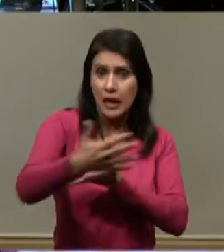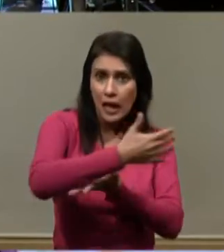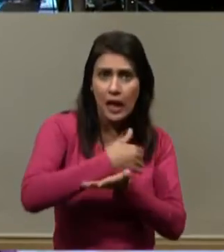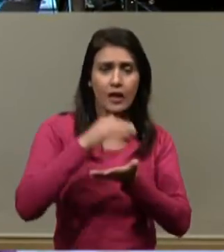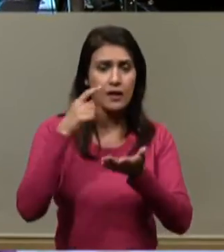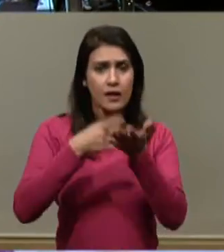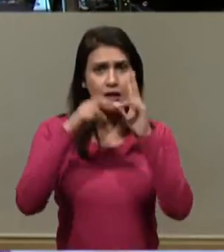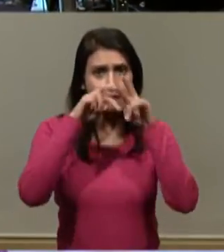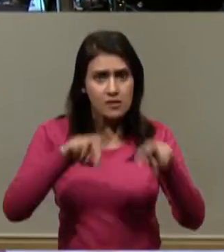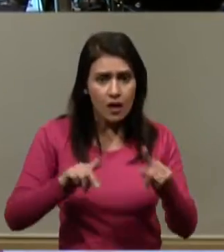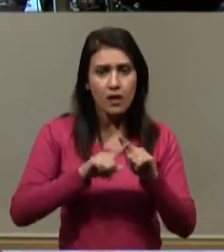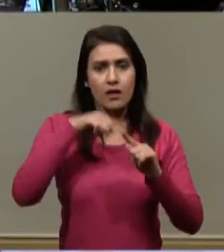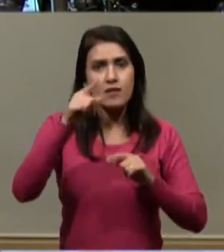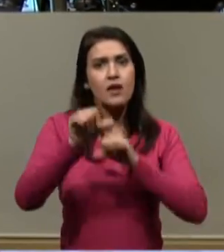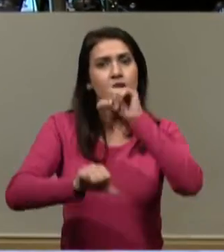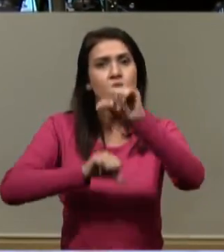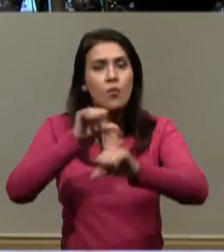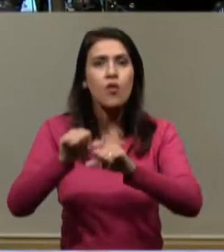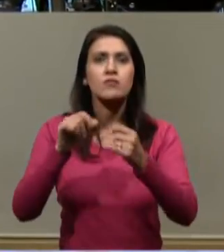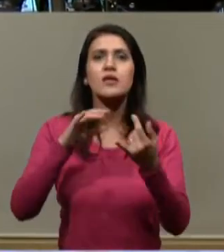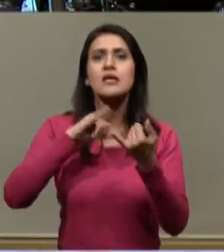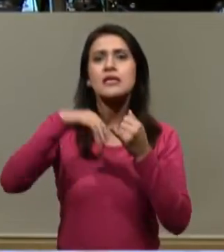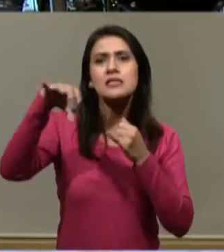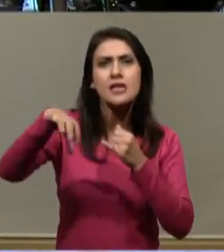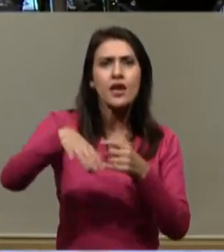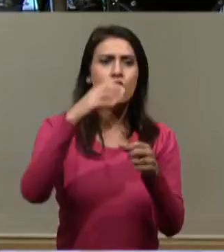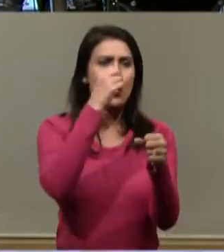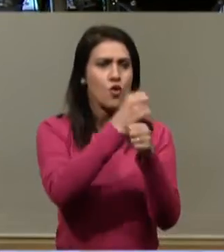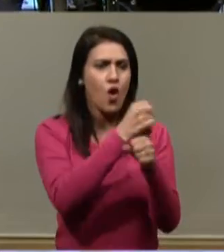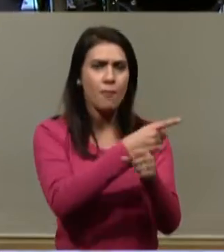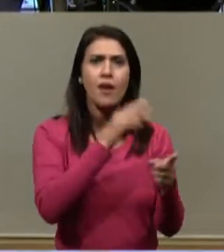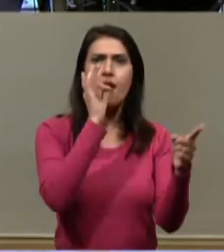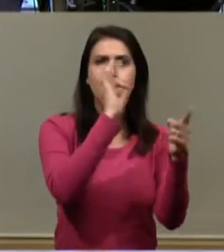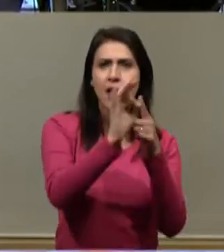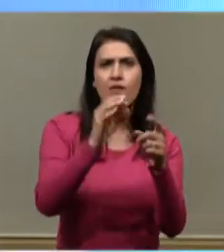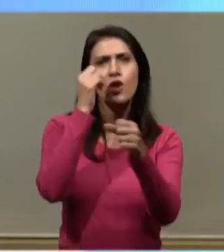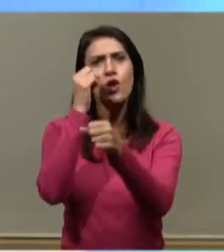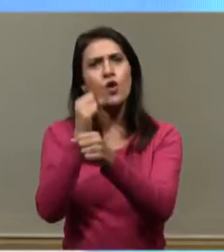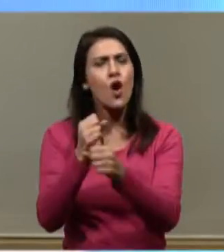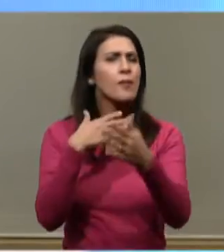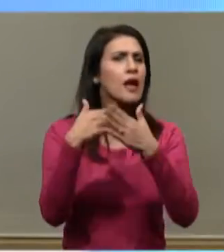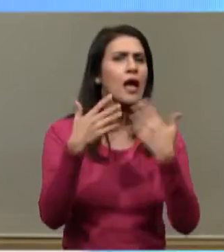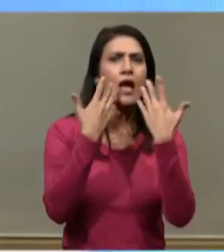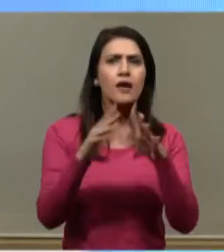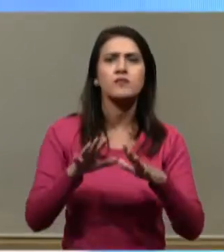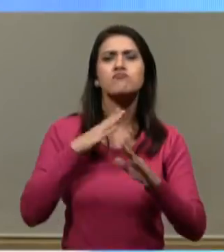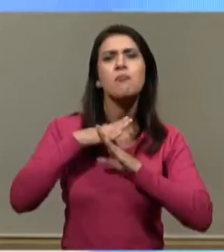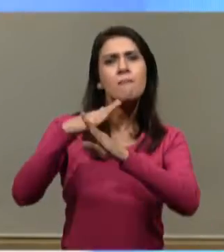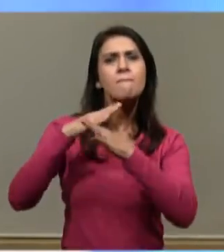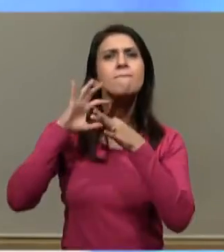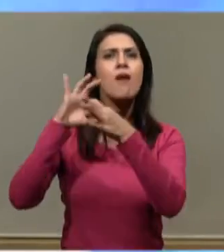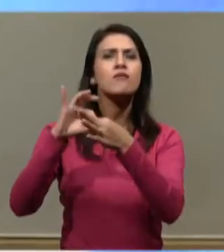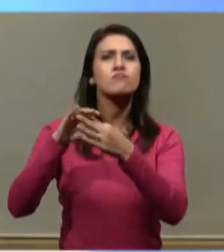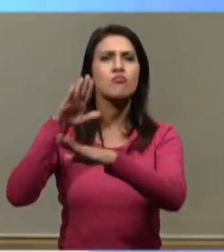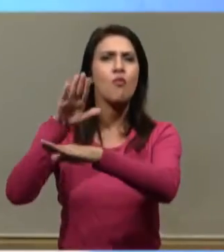dissemination, which is taking it to all stakeholders, which is not just government, but even public stakeholders, our collaborators, our partners. And